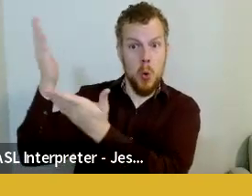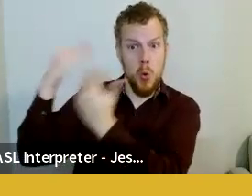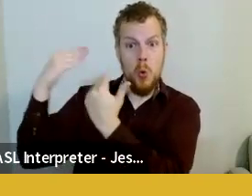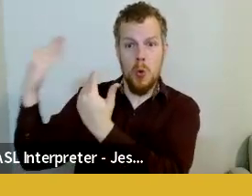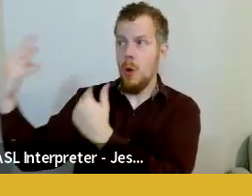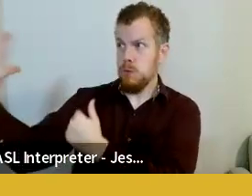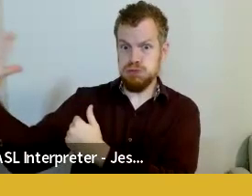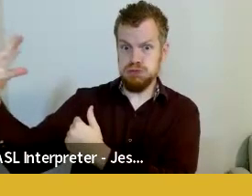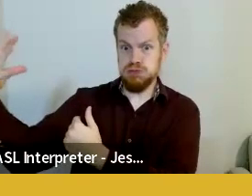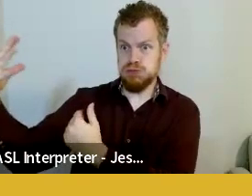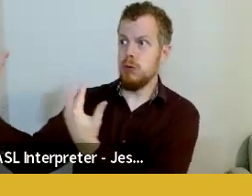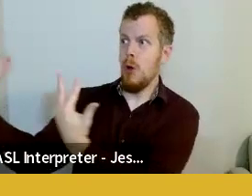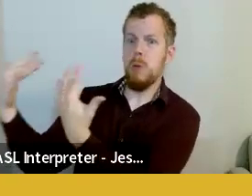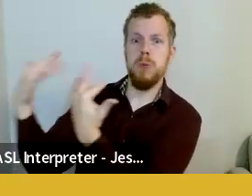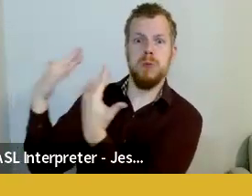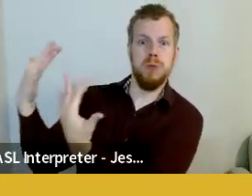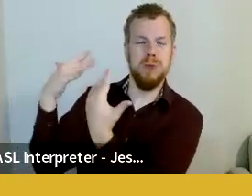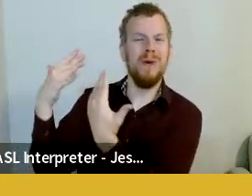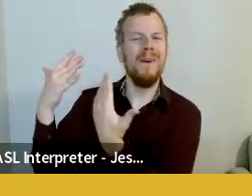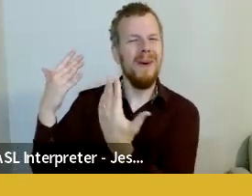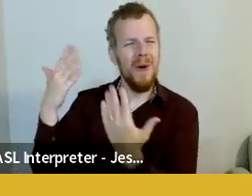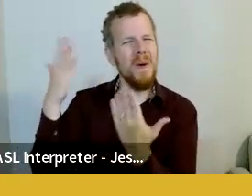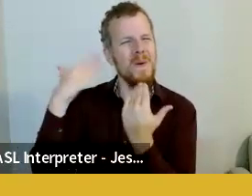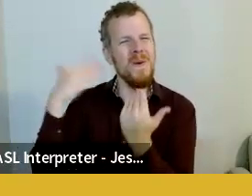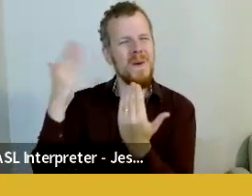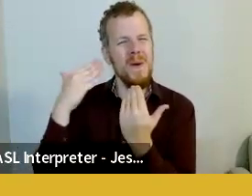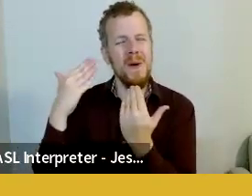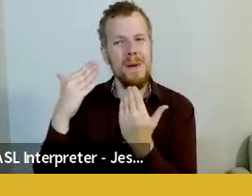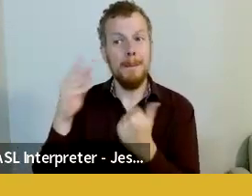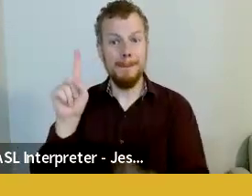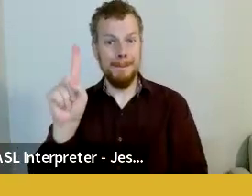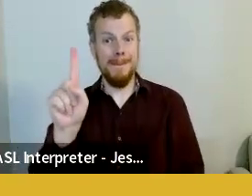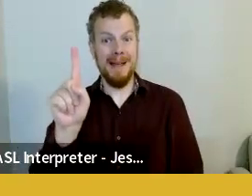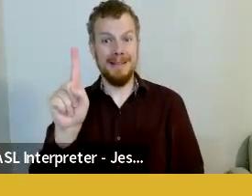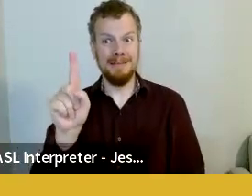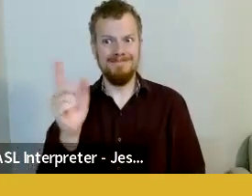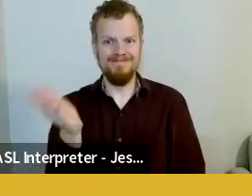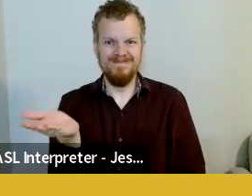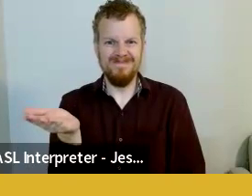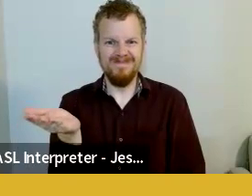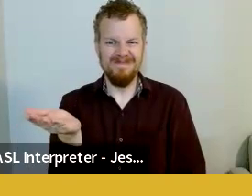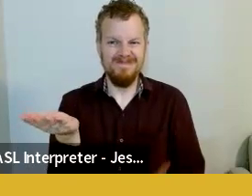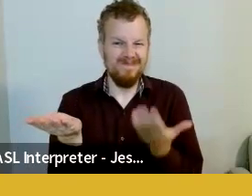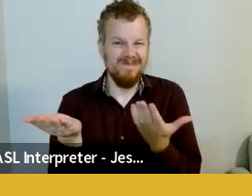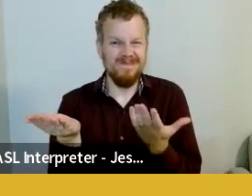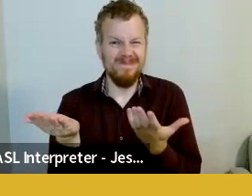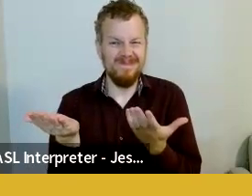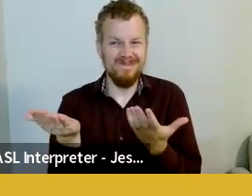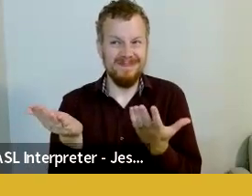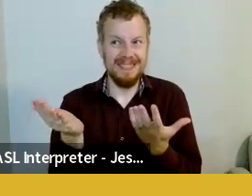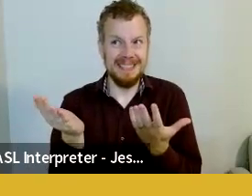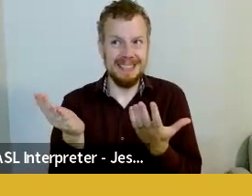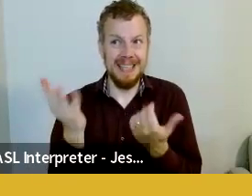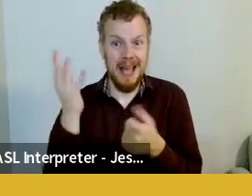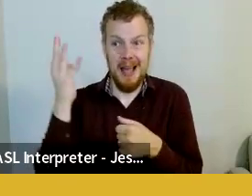that area to now be cooler, right? But sometimes, again, that also may not be the case because when